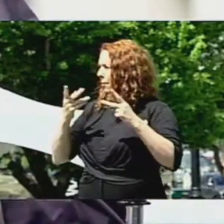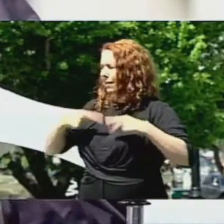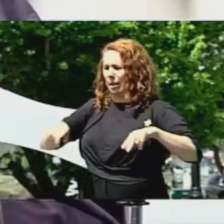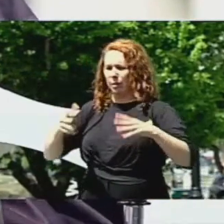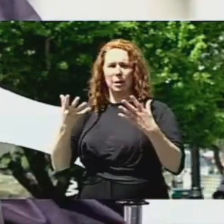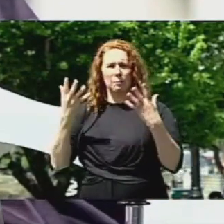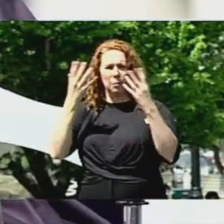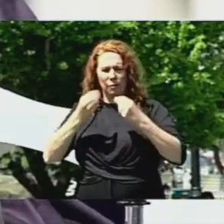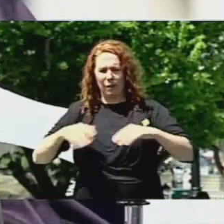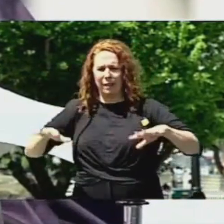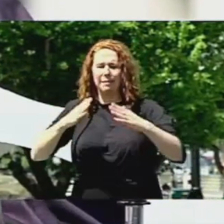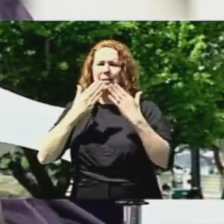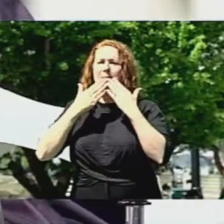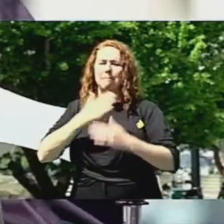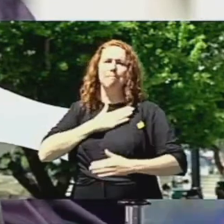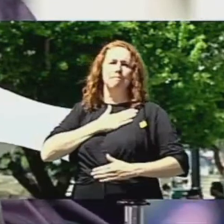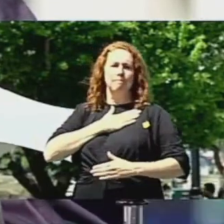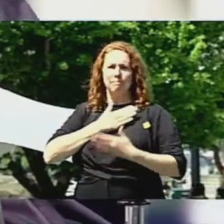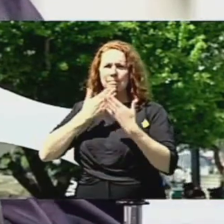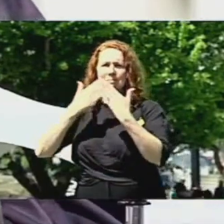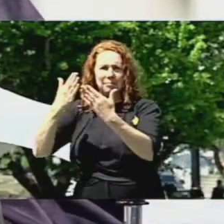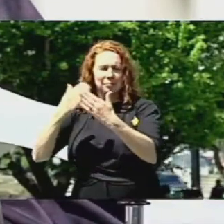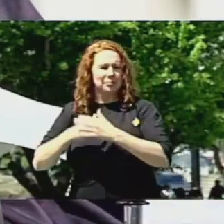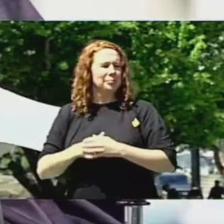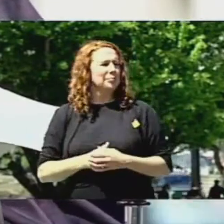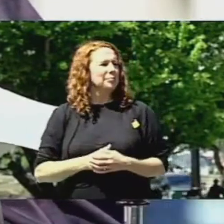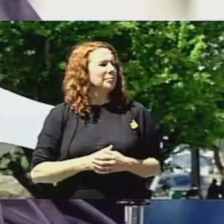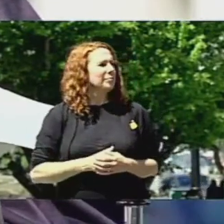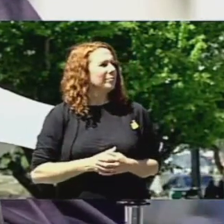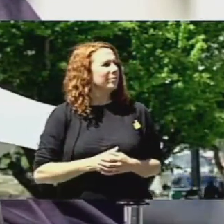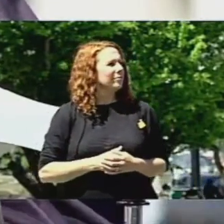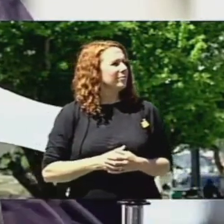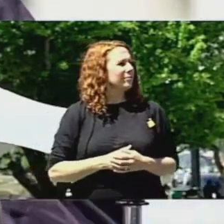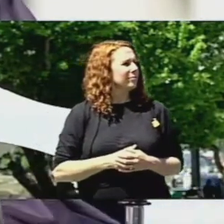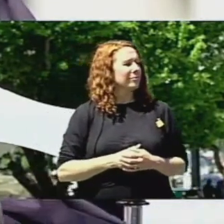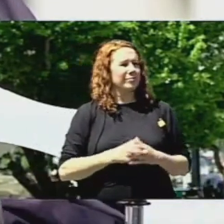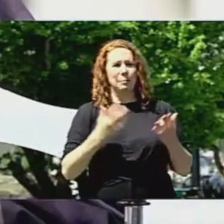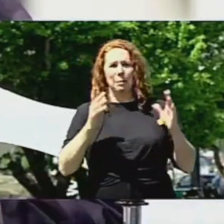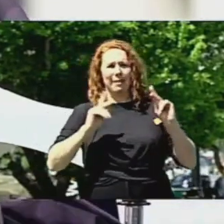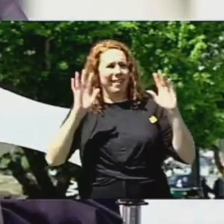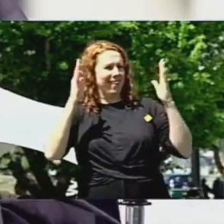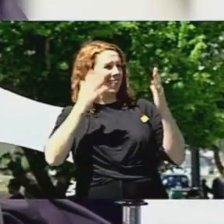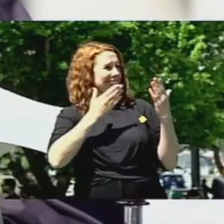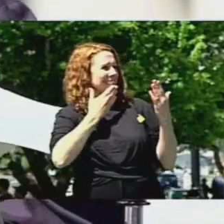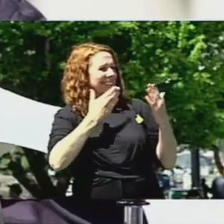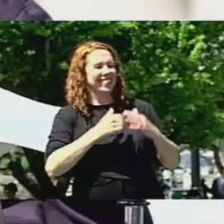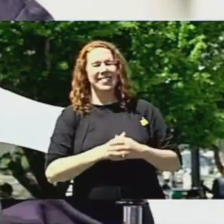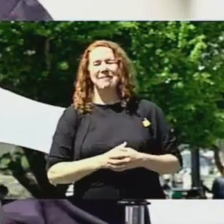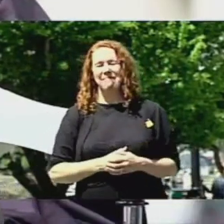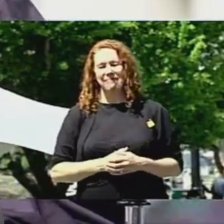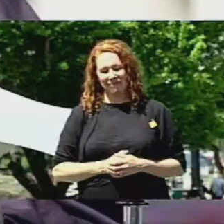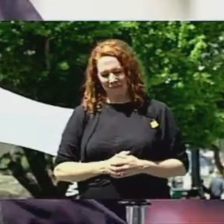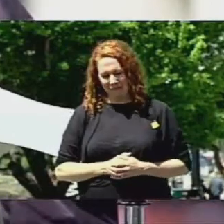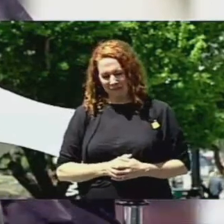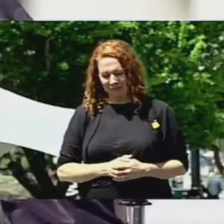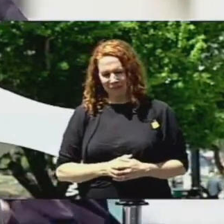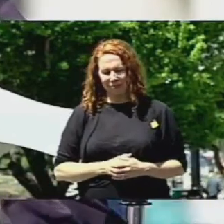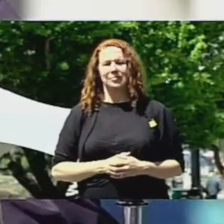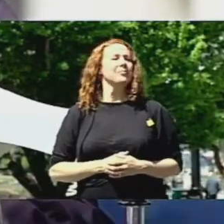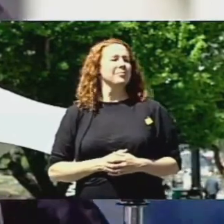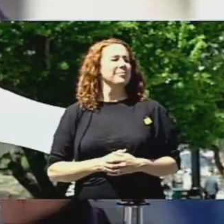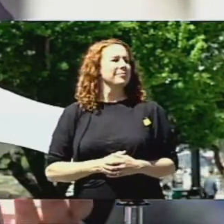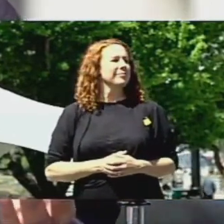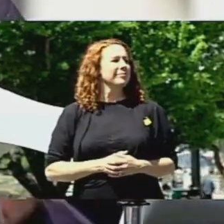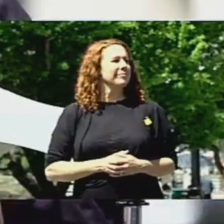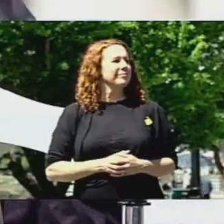my heart to you all, miigwech. Today I am oh yeah, thank you. Thank you. It's